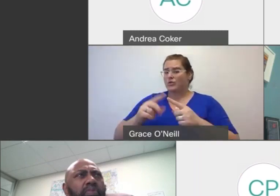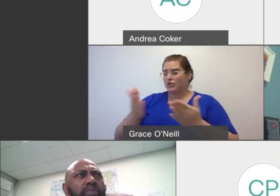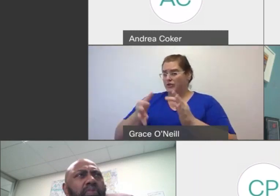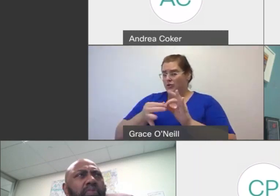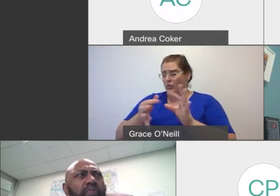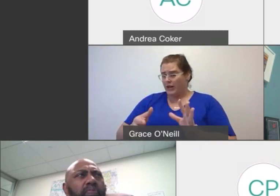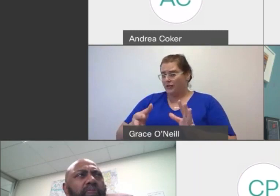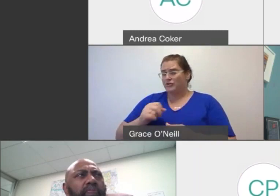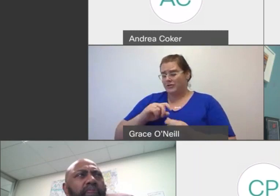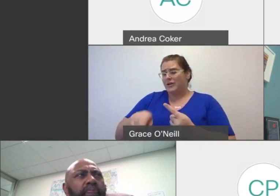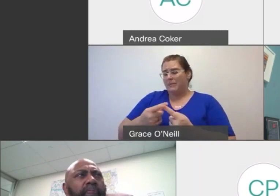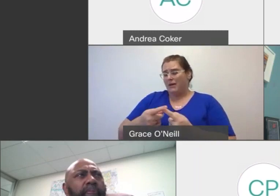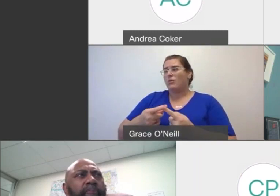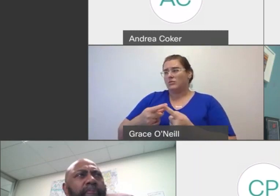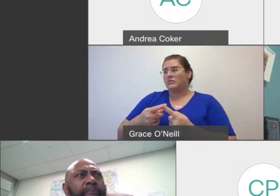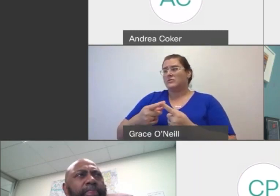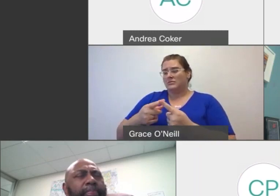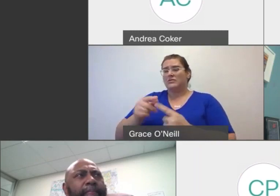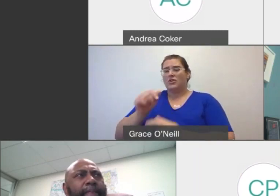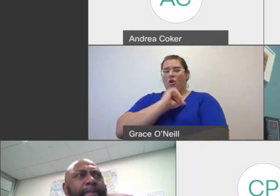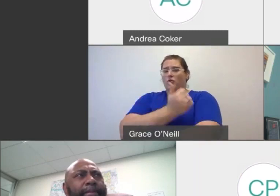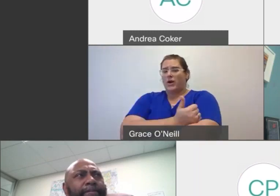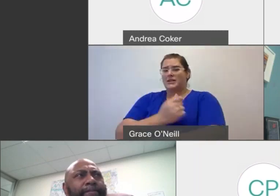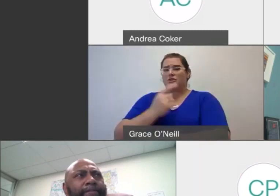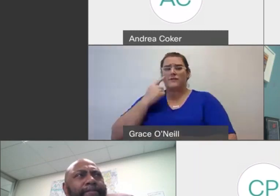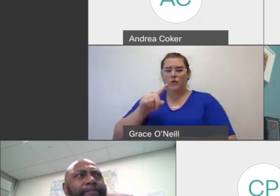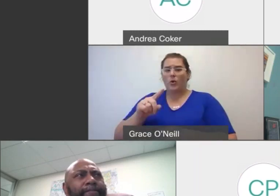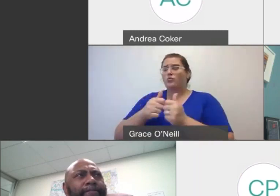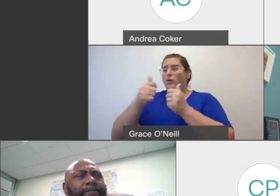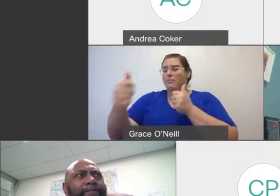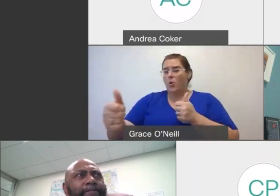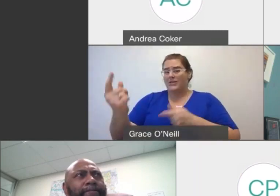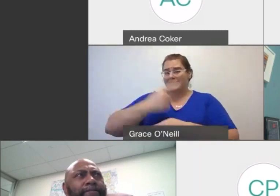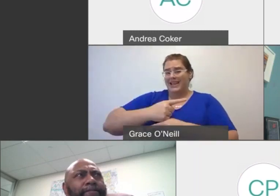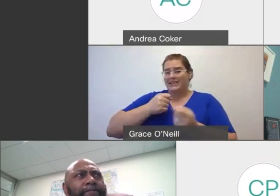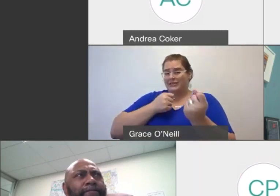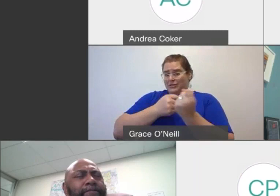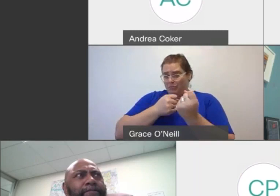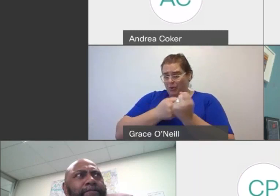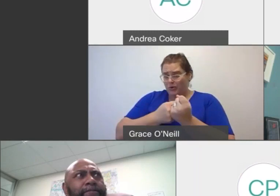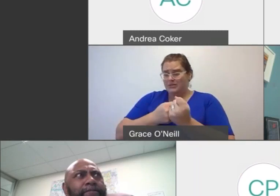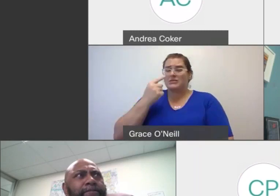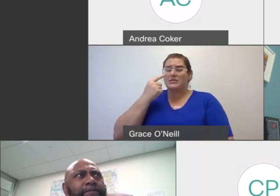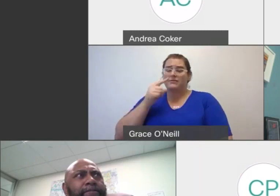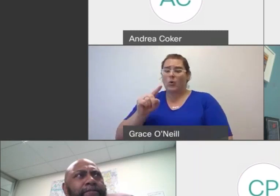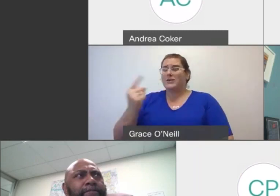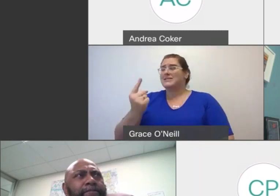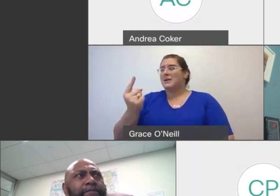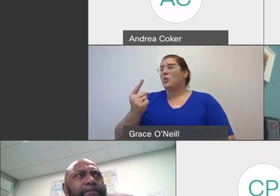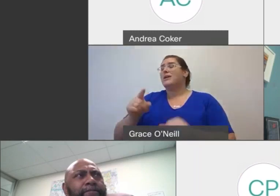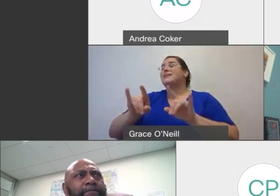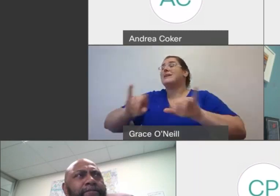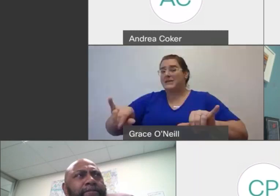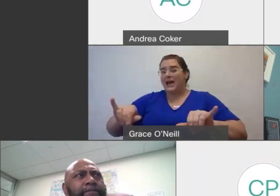the ability to authorize remote day supports for a person who is also at the same time